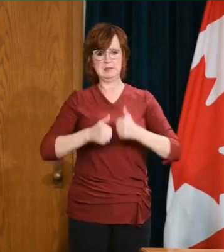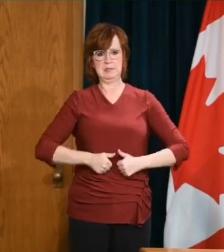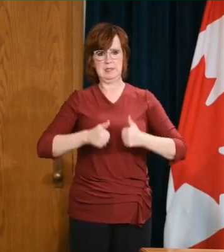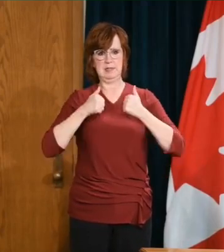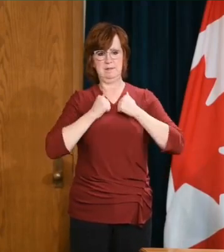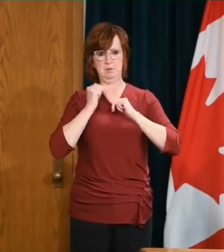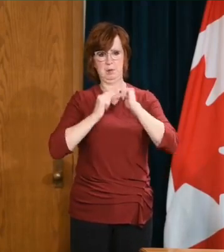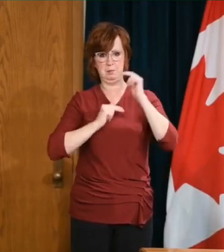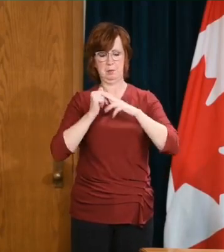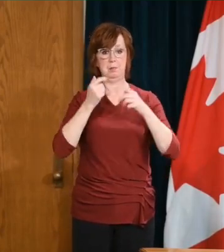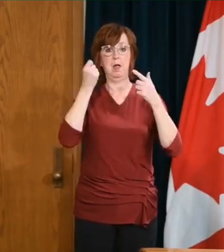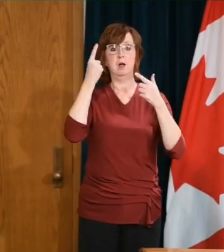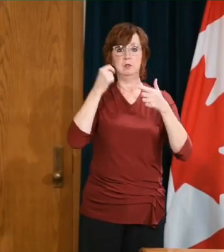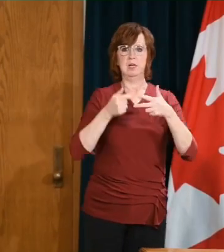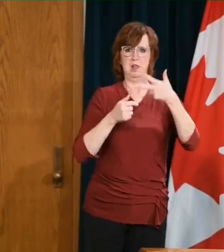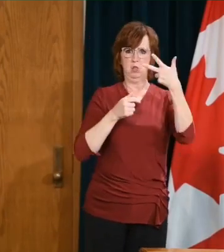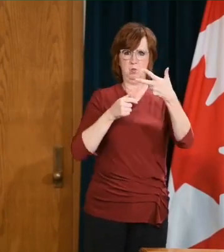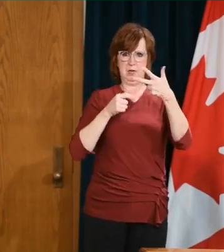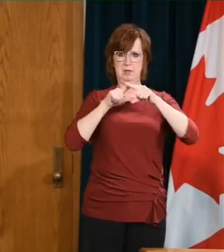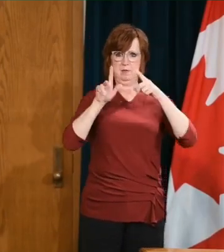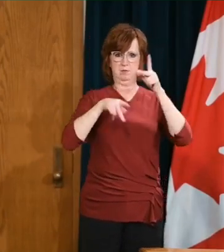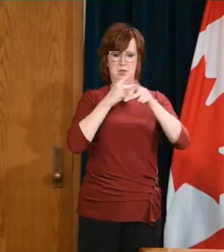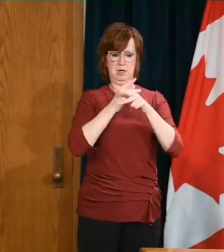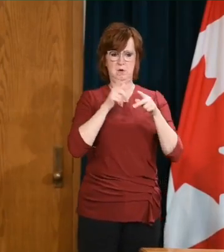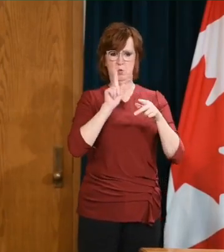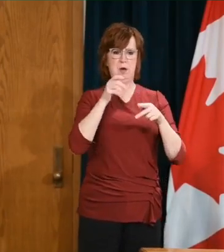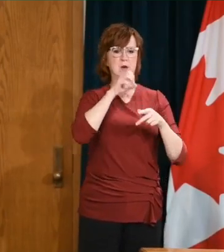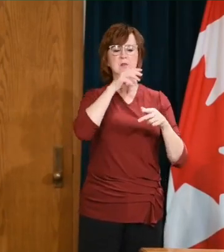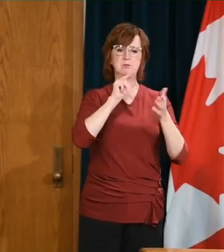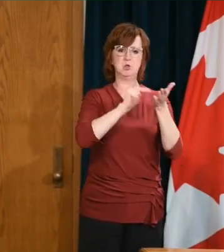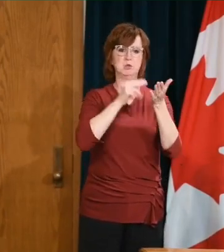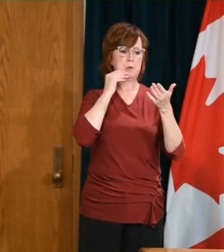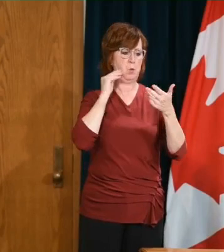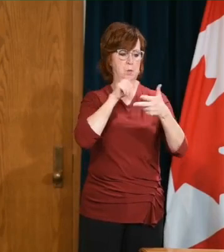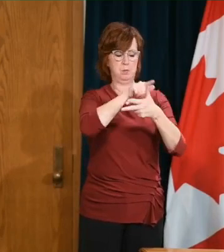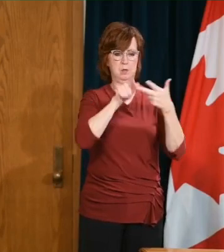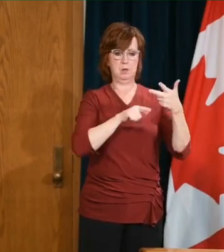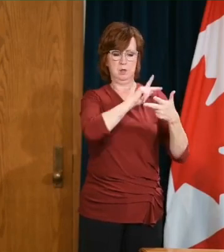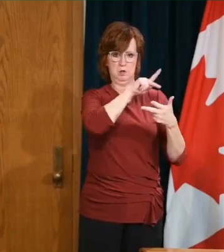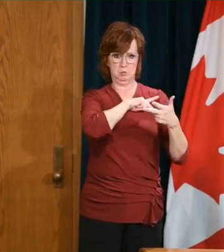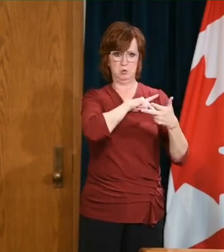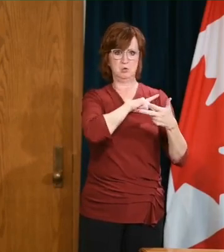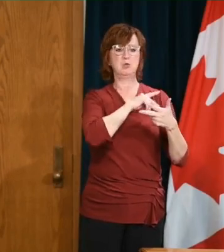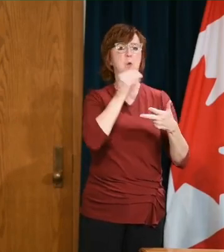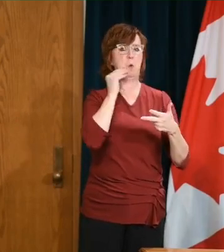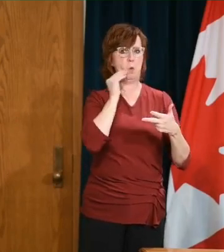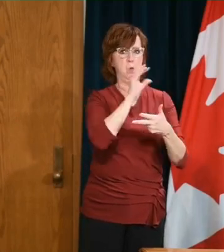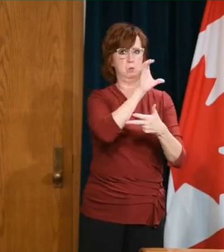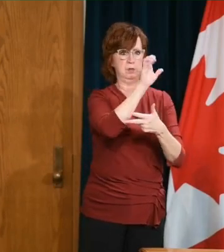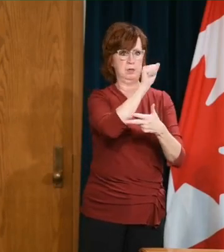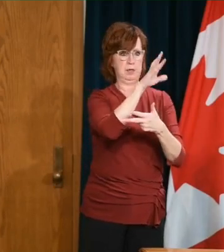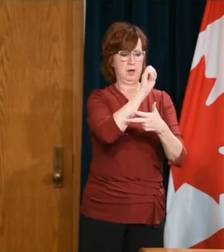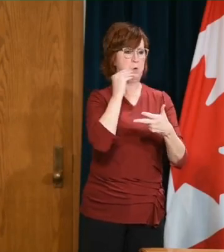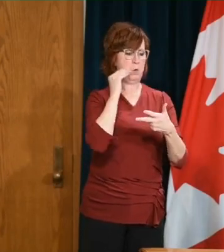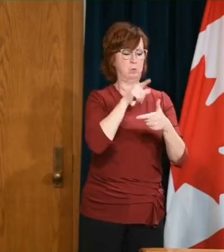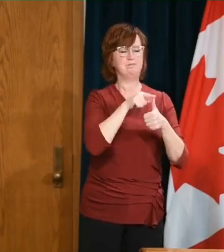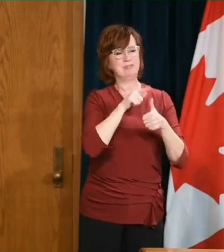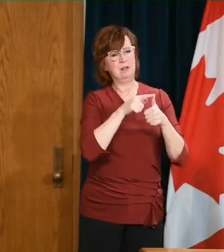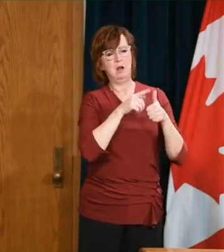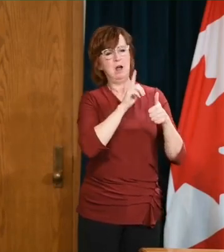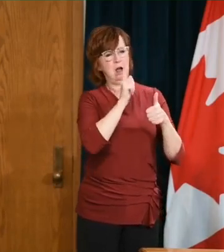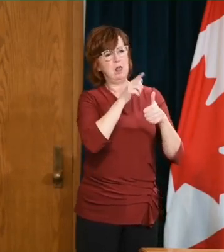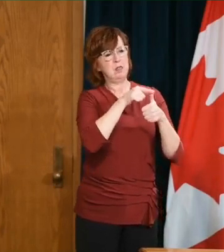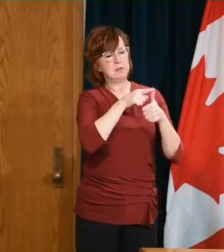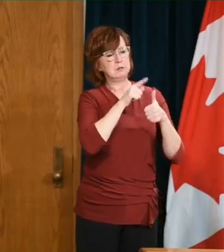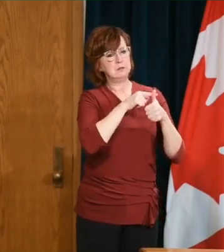that there's kind of three types of levels of care. One are personal care homes, which are usually privately owned